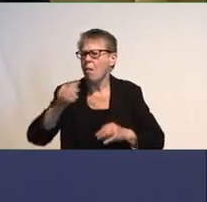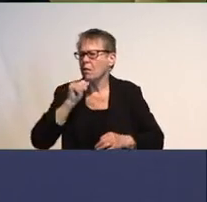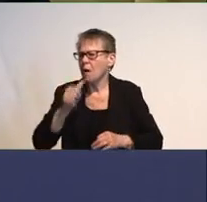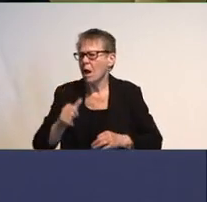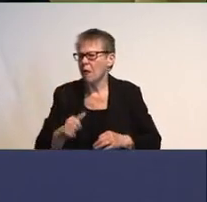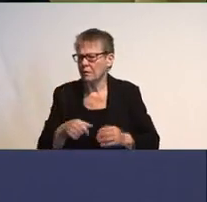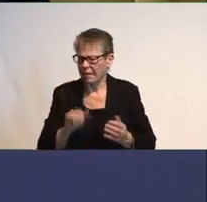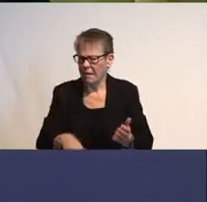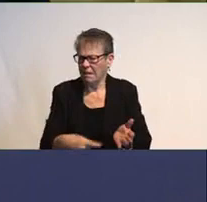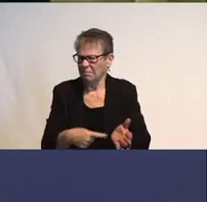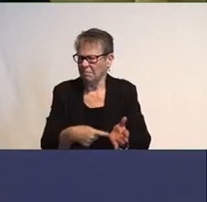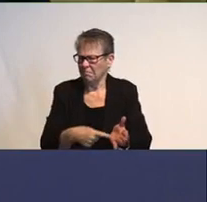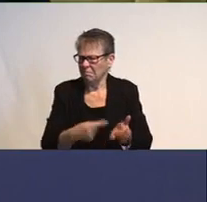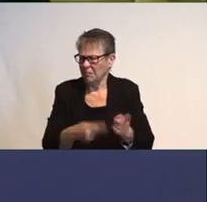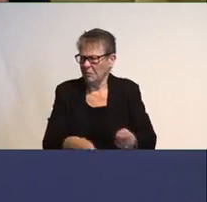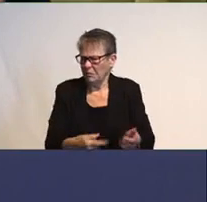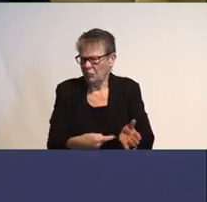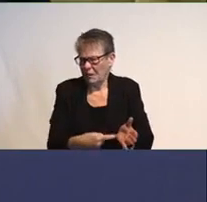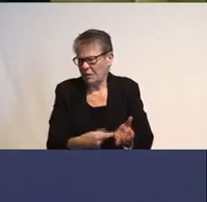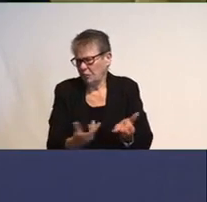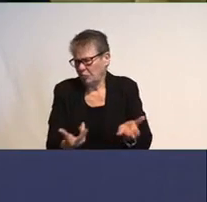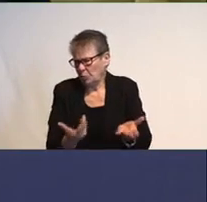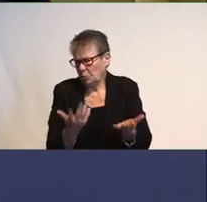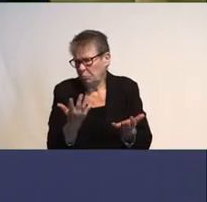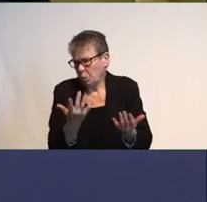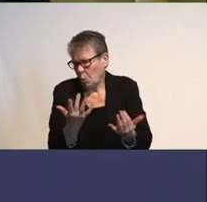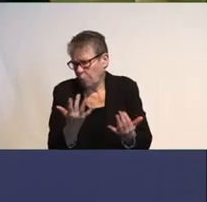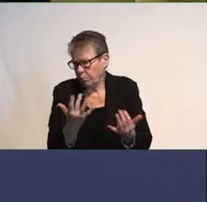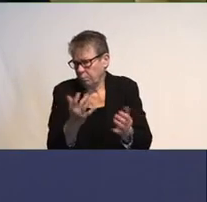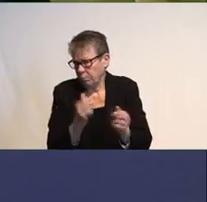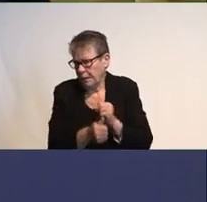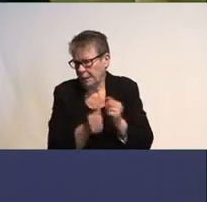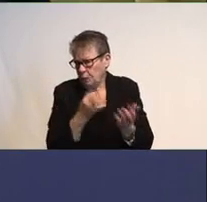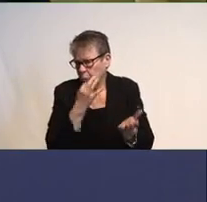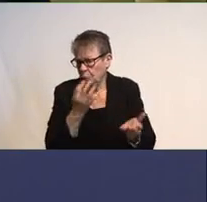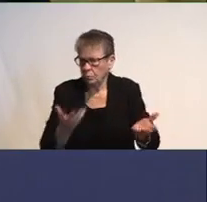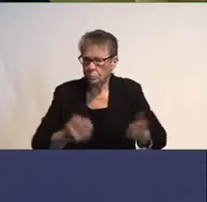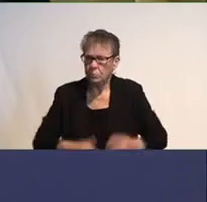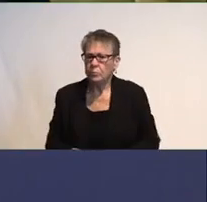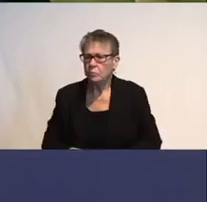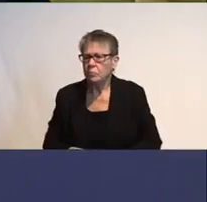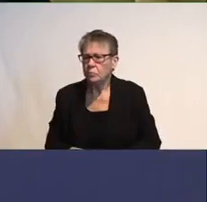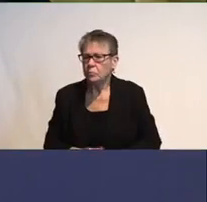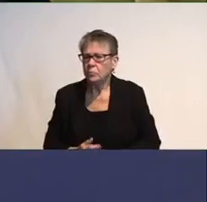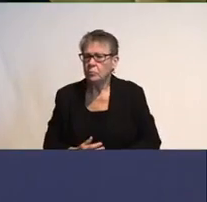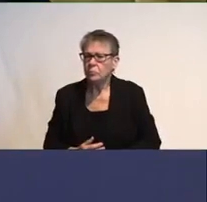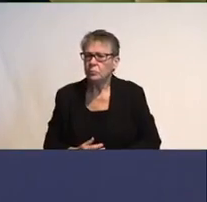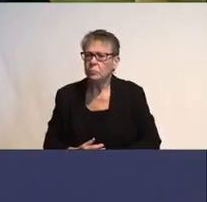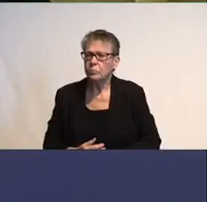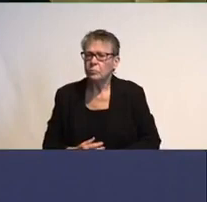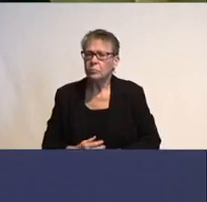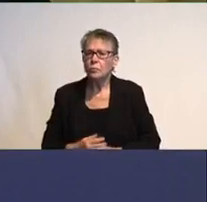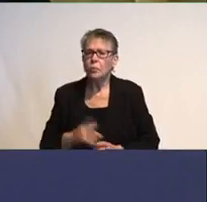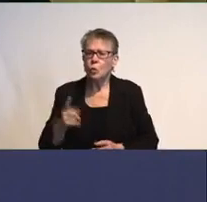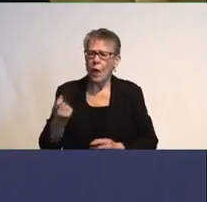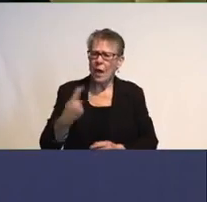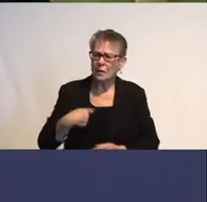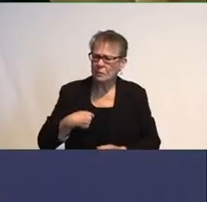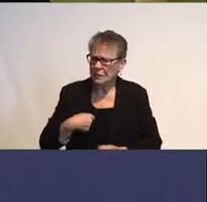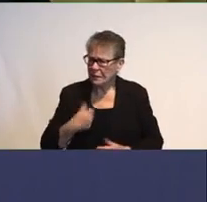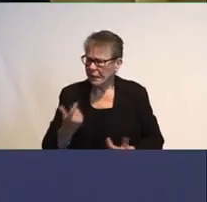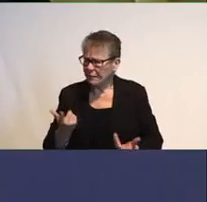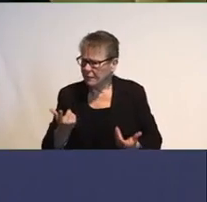And by the way, it was a good question Alex had asked about. That's a very good example where a requirement to separate storage of the weapon